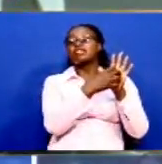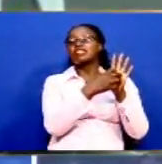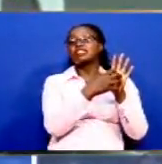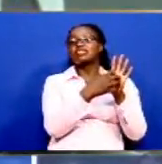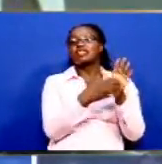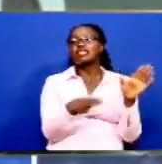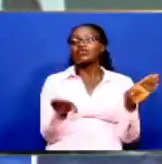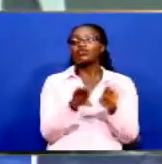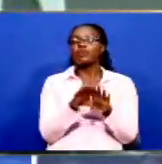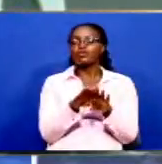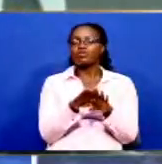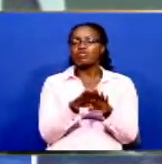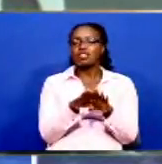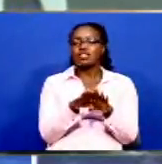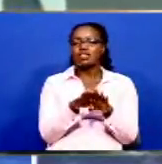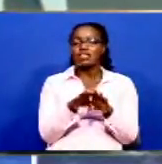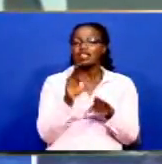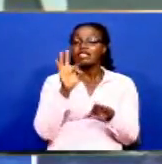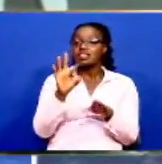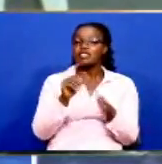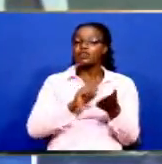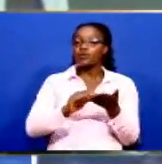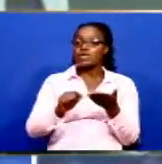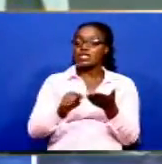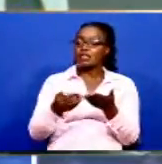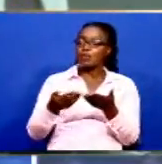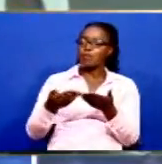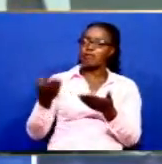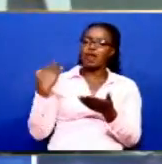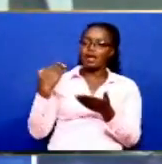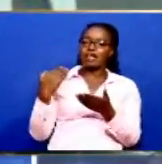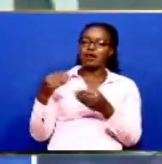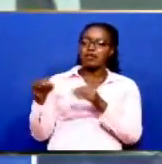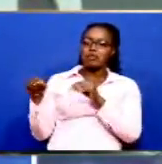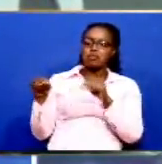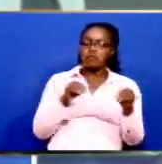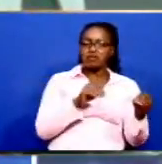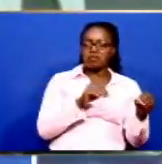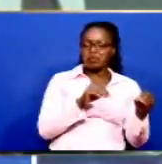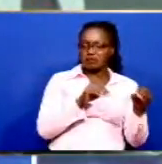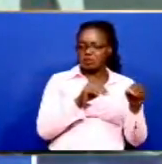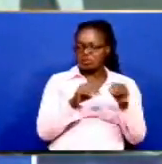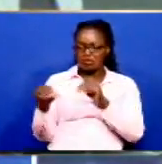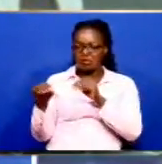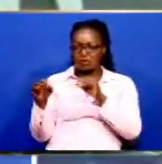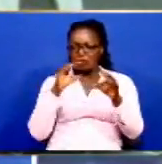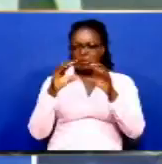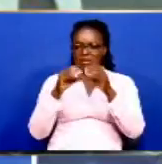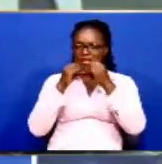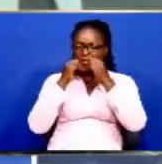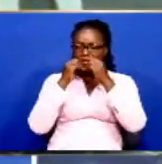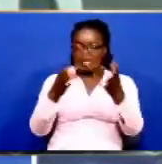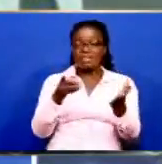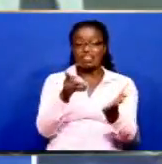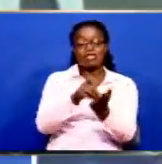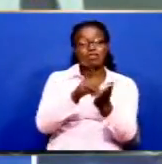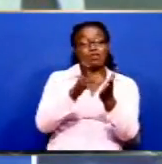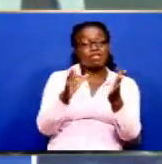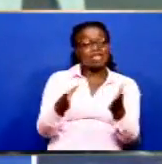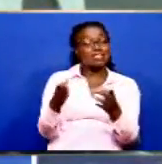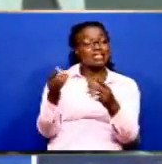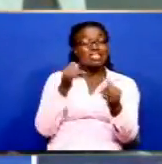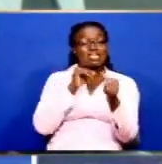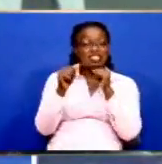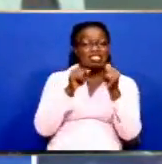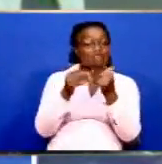over 3 weeks ago. There is no movement, there is no communication, no doctors have not undergone any